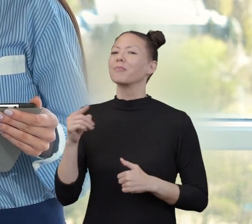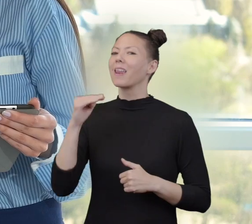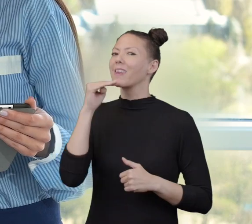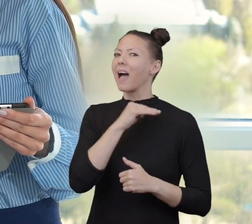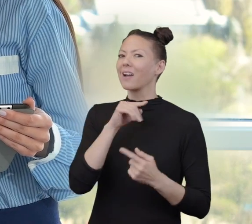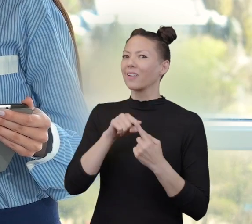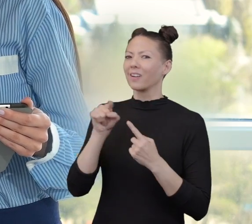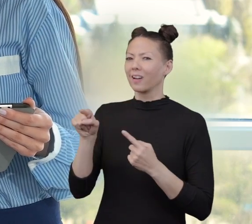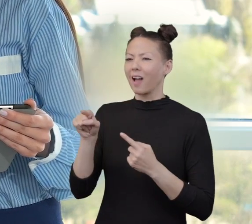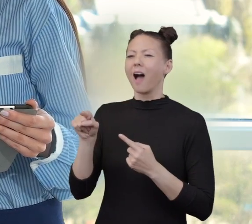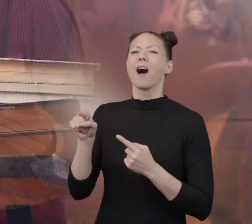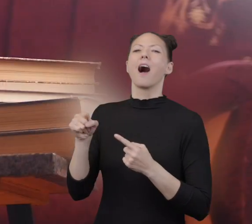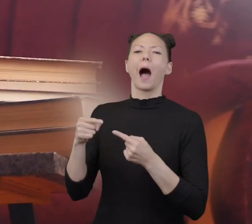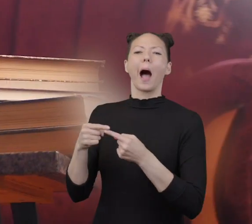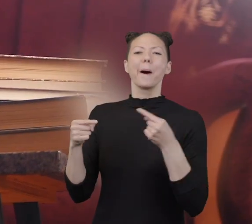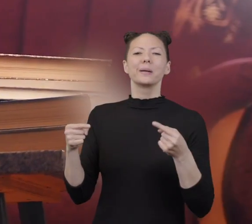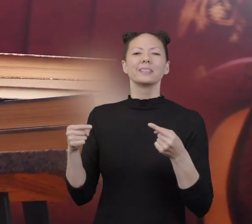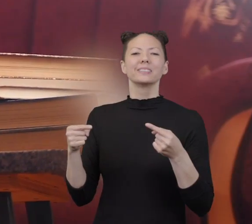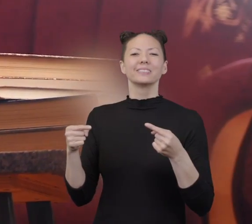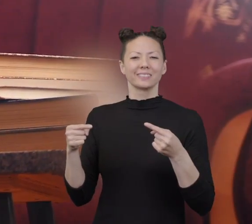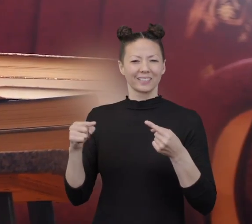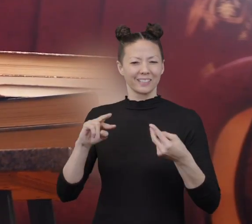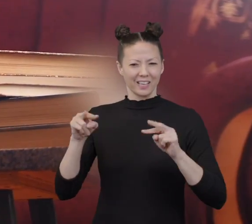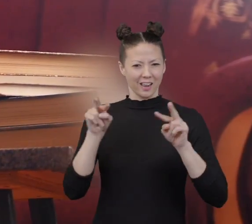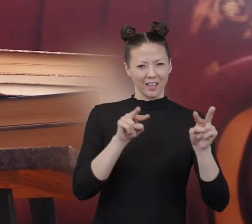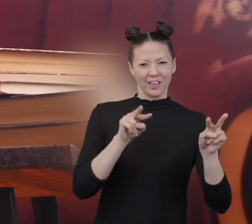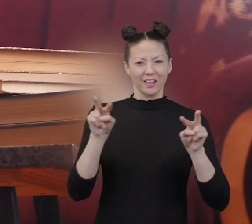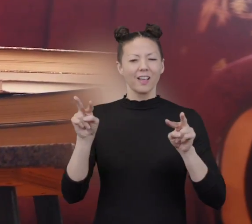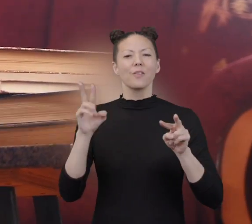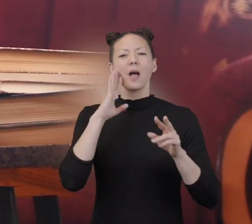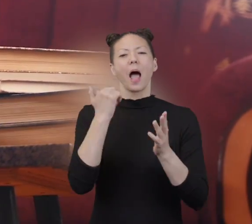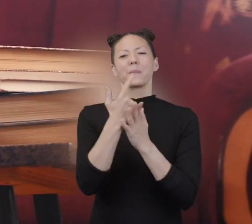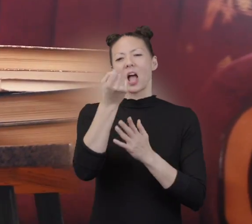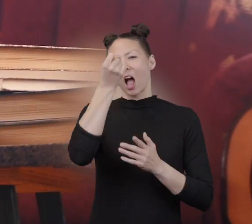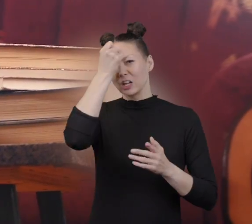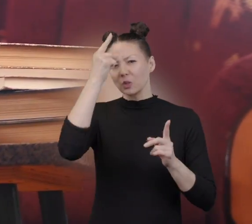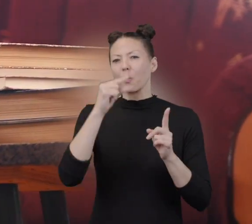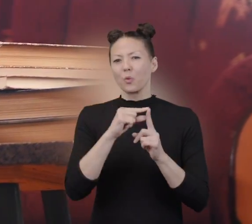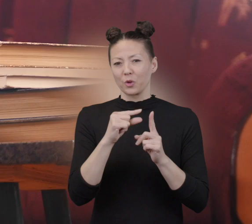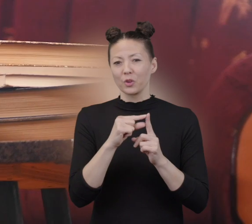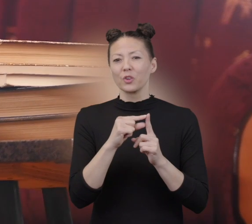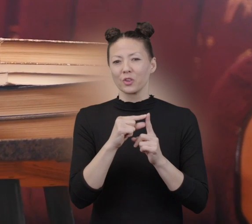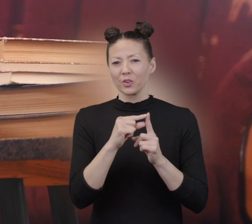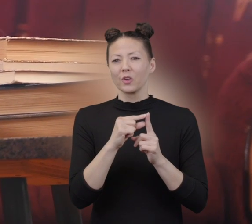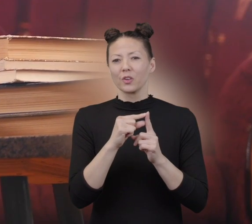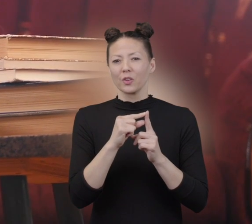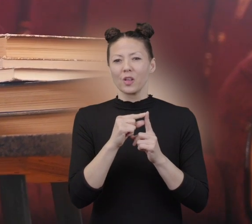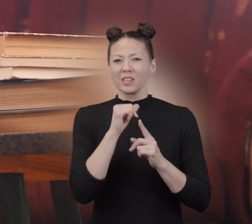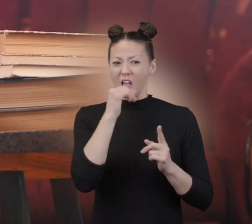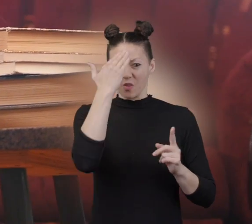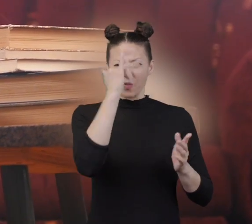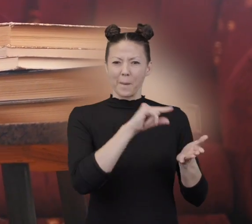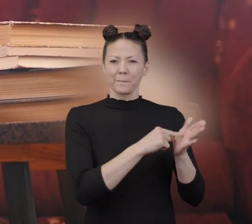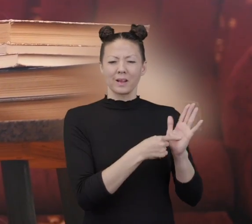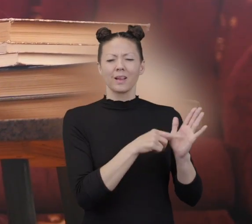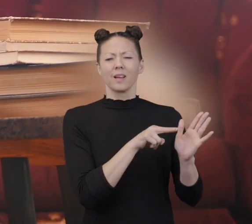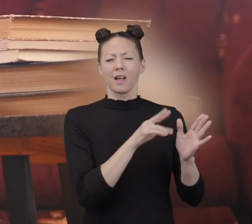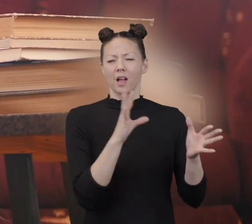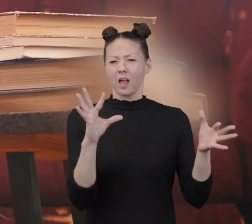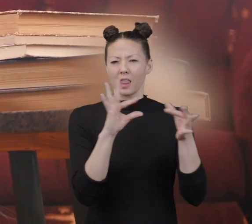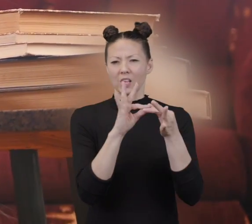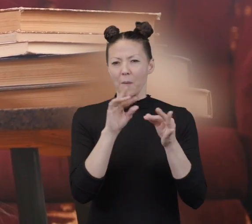to her. Words that are the opposite of an unknown word can help us understand an unknown word's meaning.